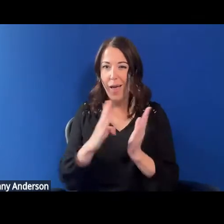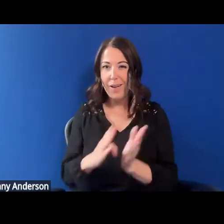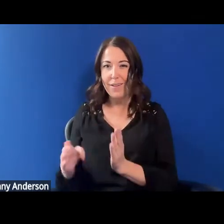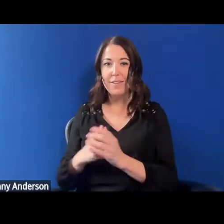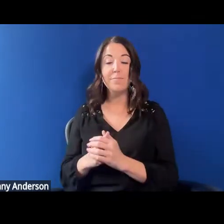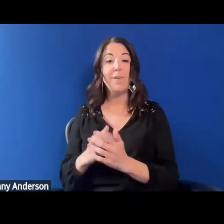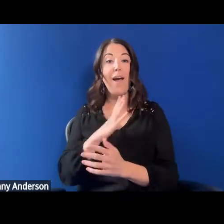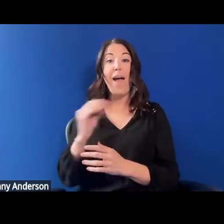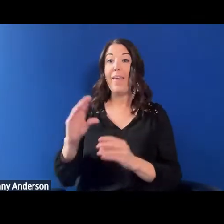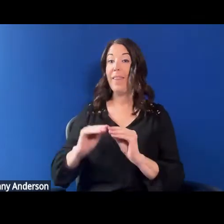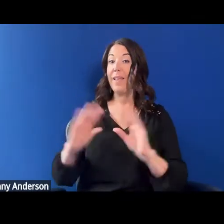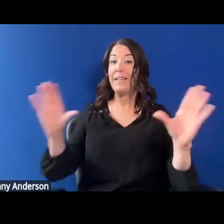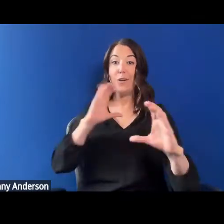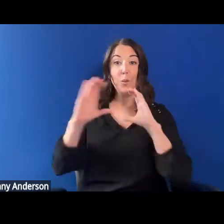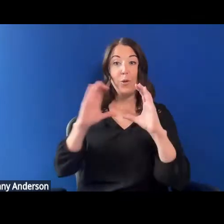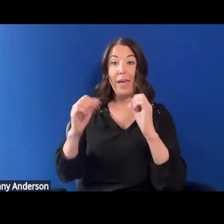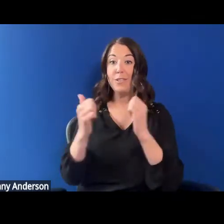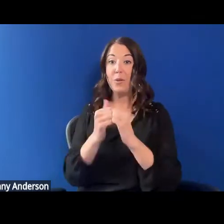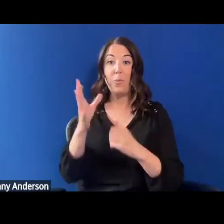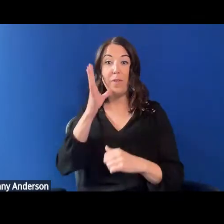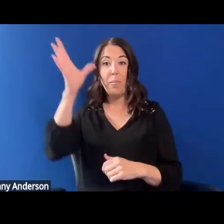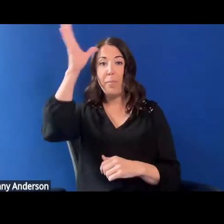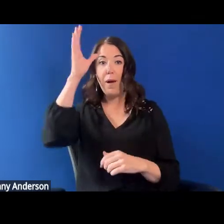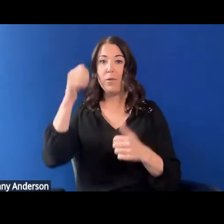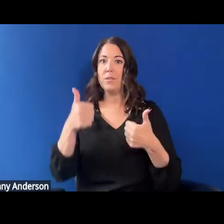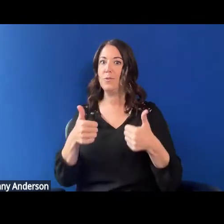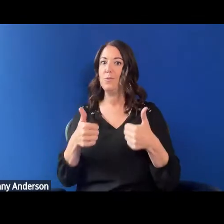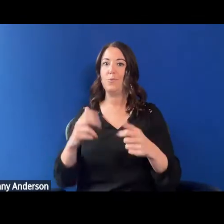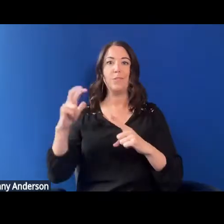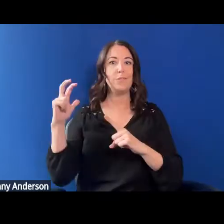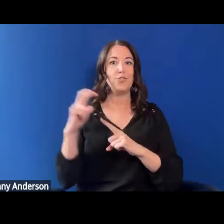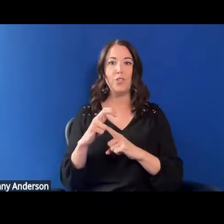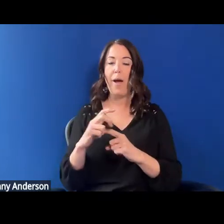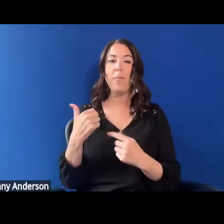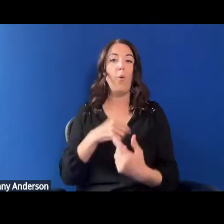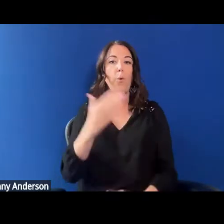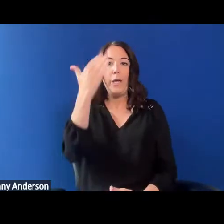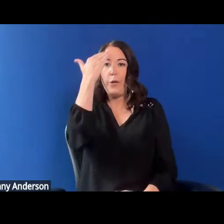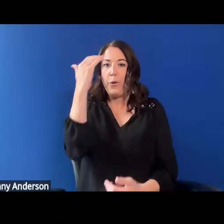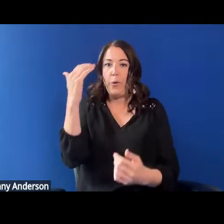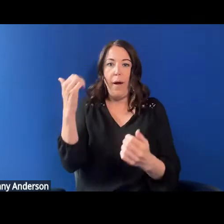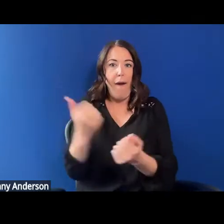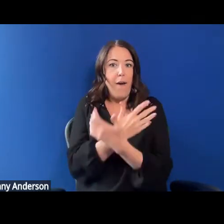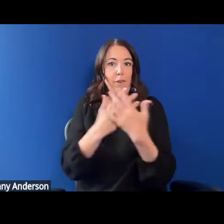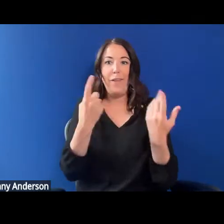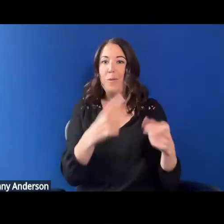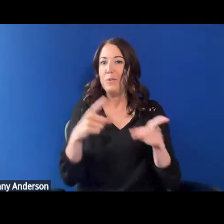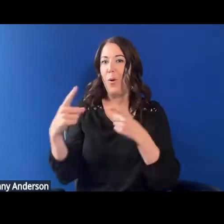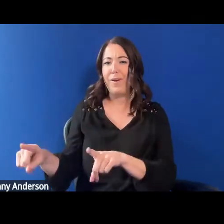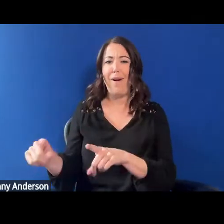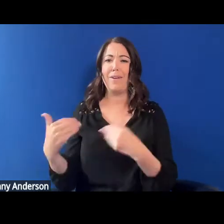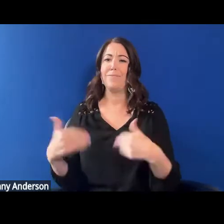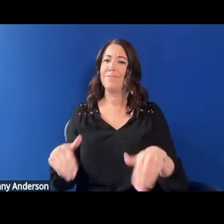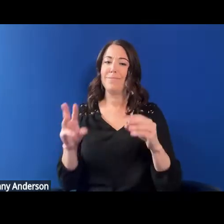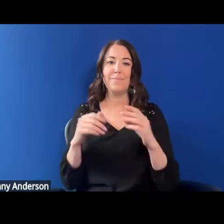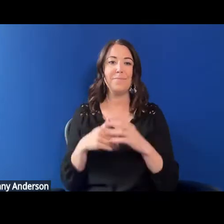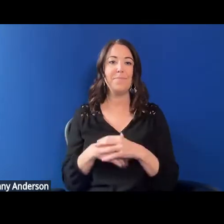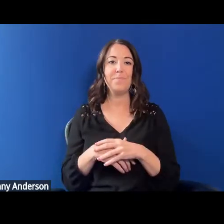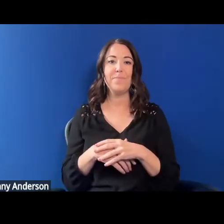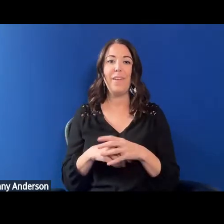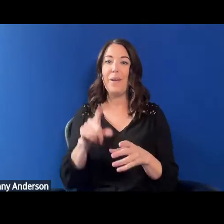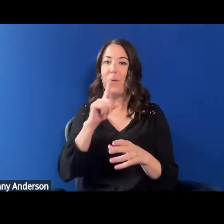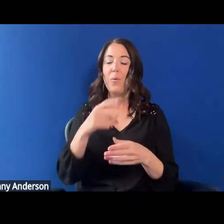parents was top notch. We knew what was going on, and it could not have been any better in the organization. And this gave us a